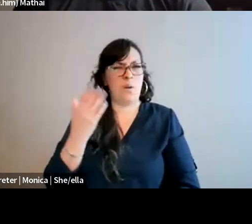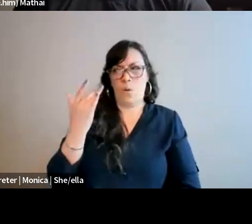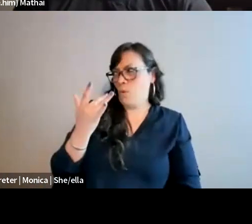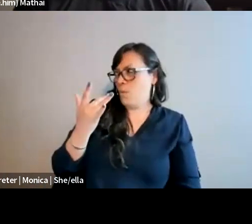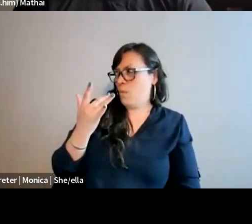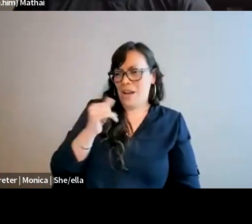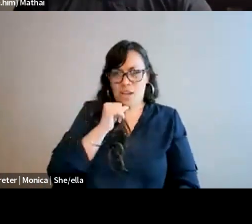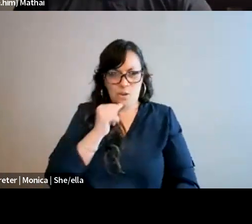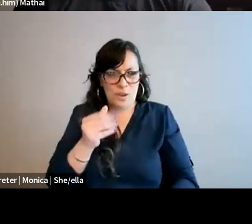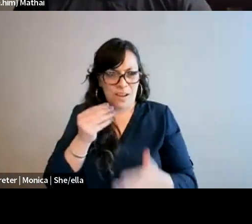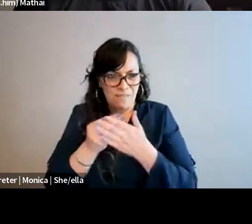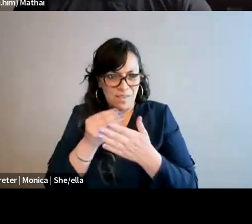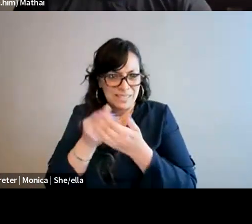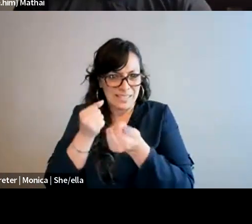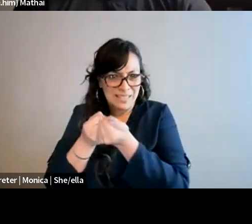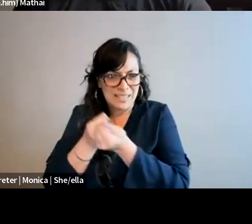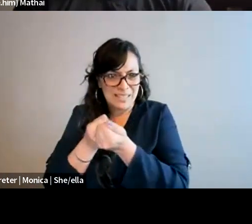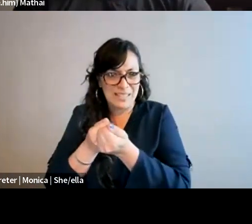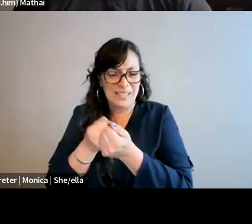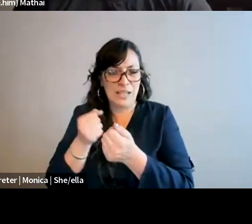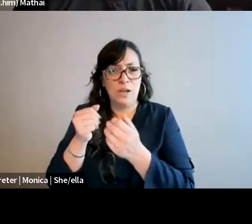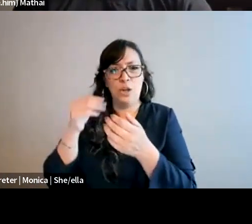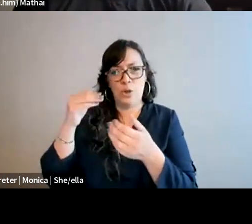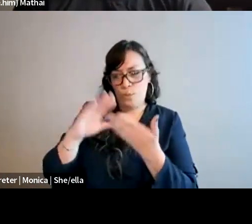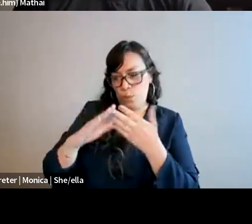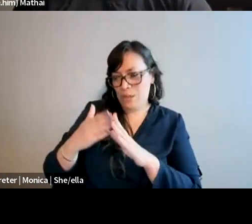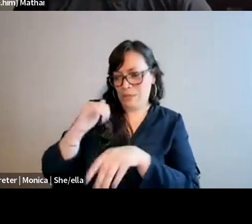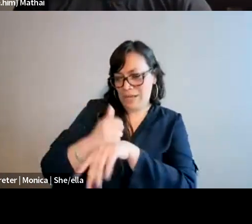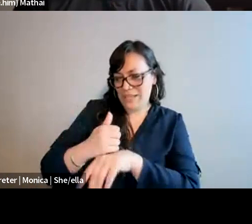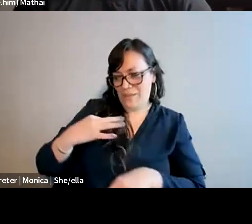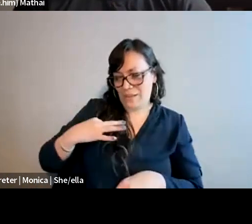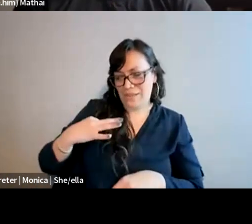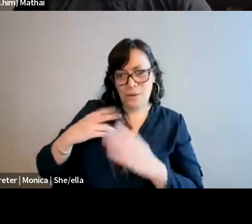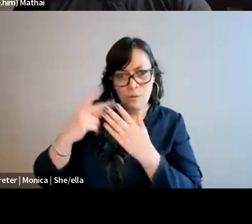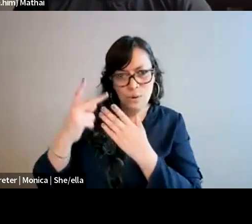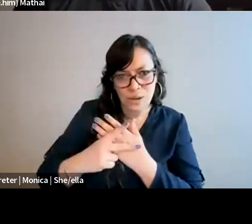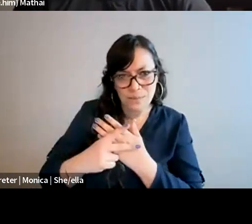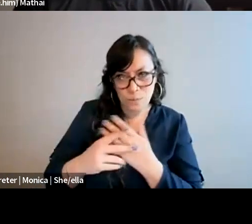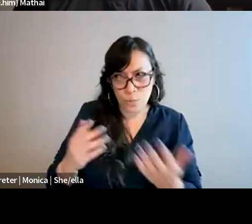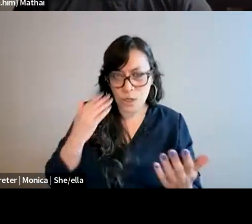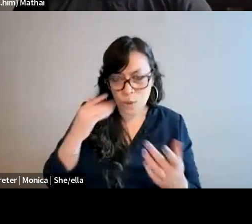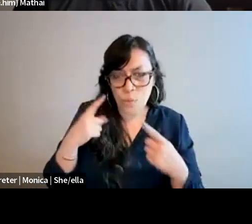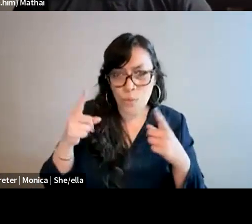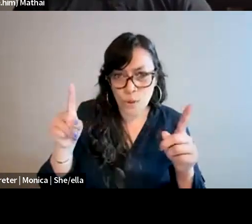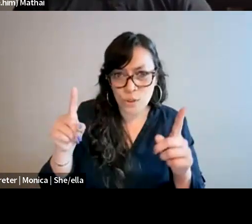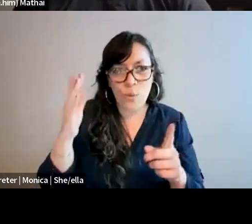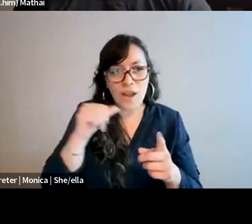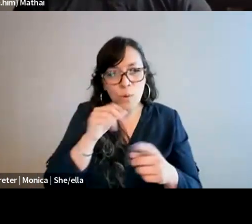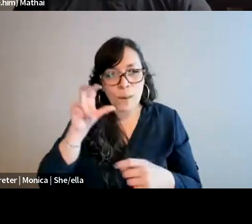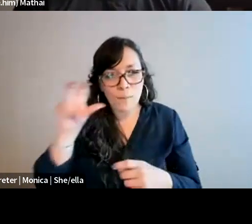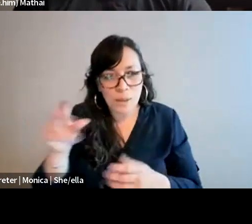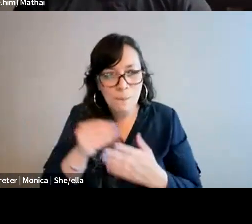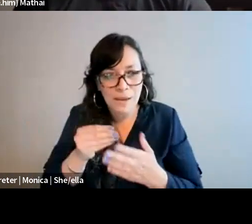why aren't you funding the community-based voluntary programs at all? Why aren't you doing, we know what works. Why aren't you funding that,